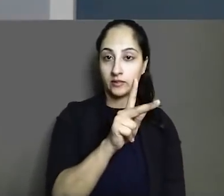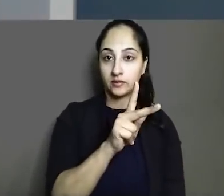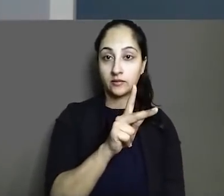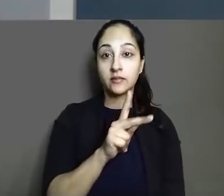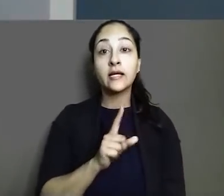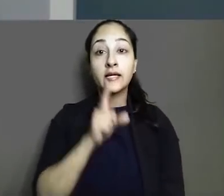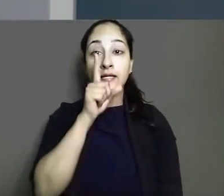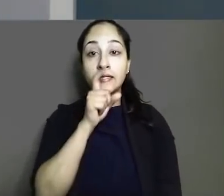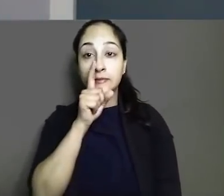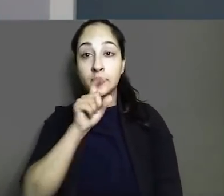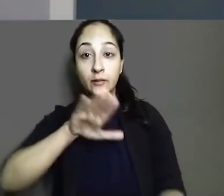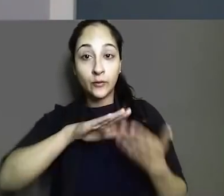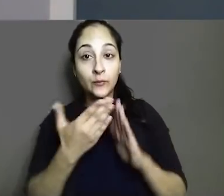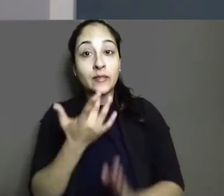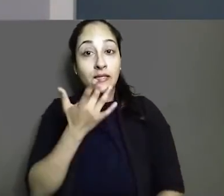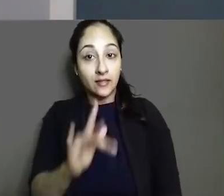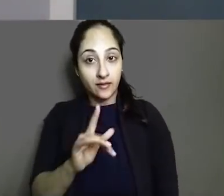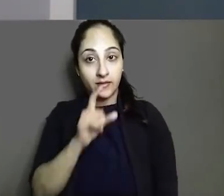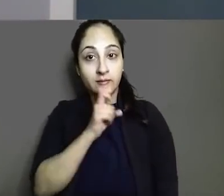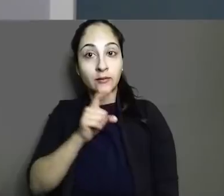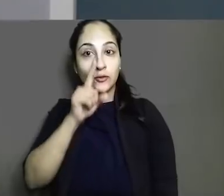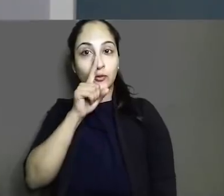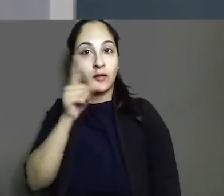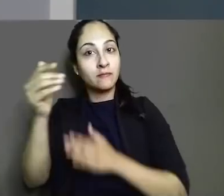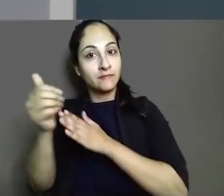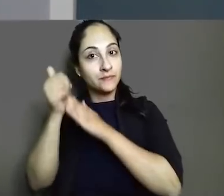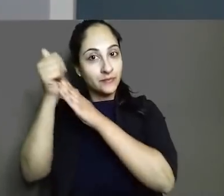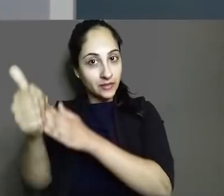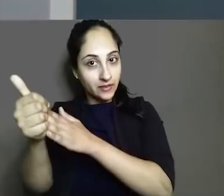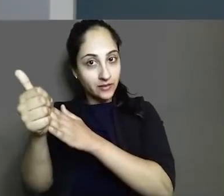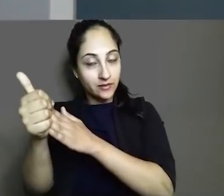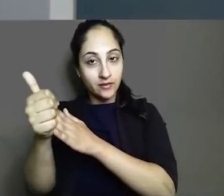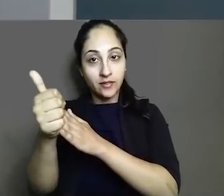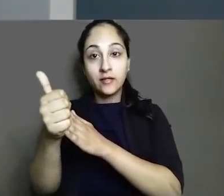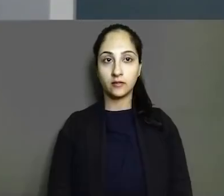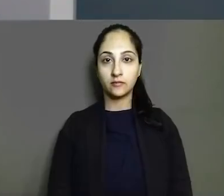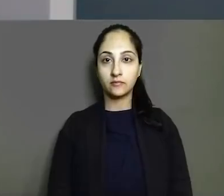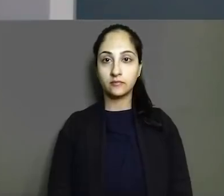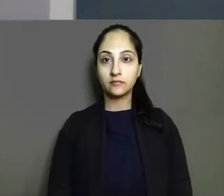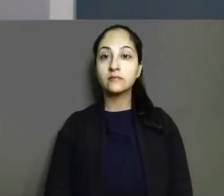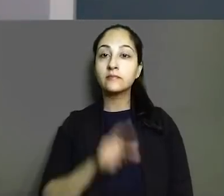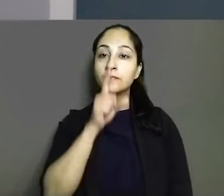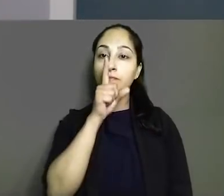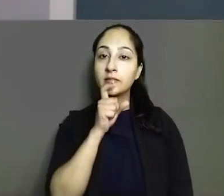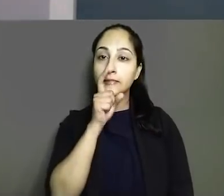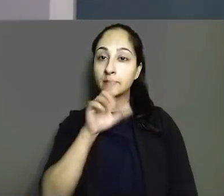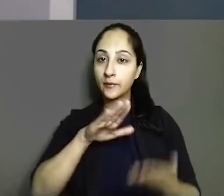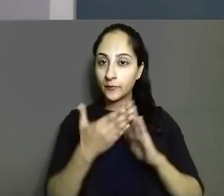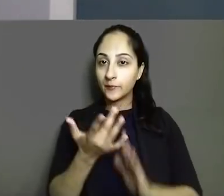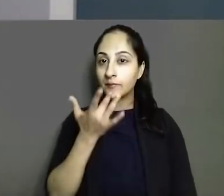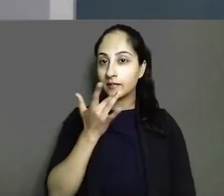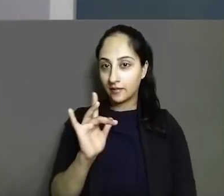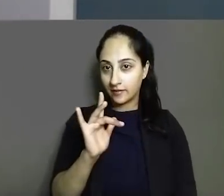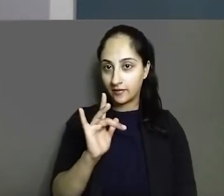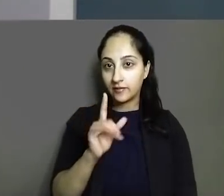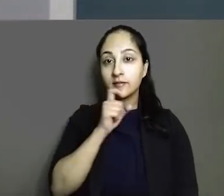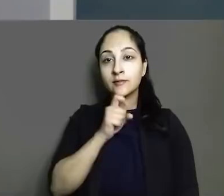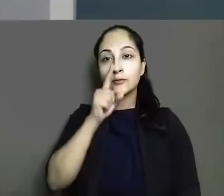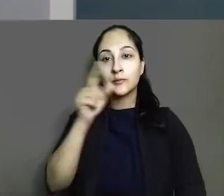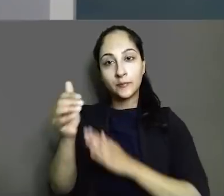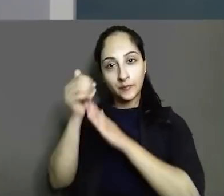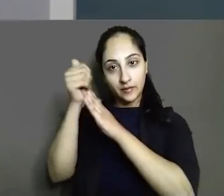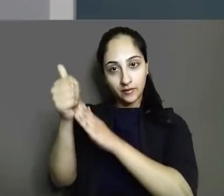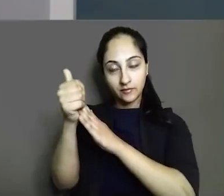have guidance from our Imam. And in his message to us on December 13th, he told us to be guided by